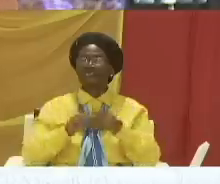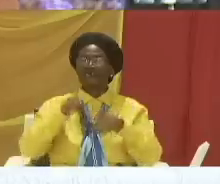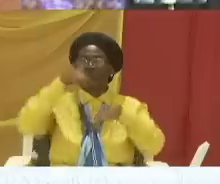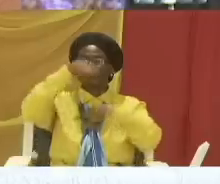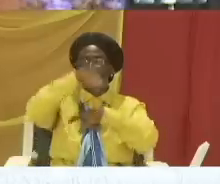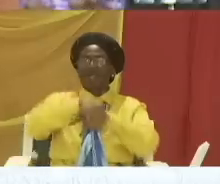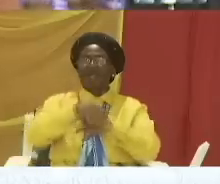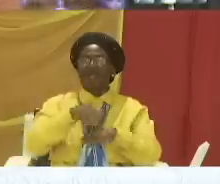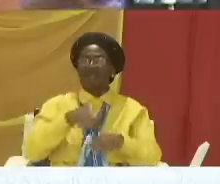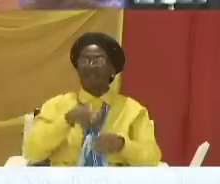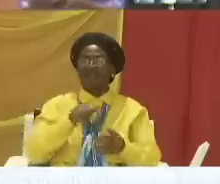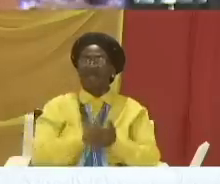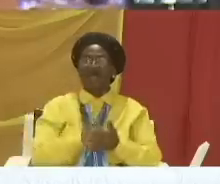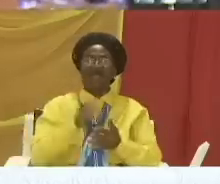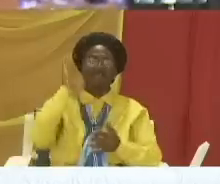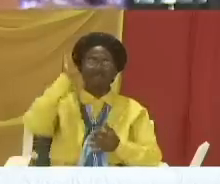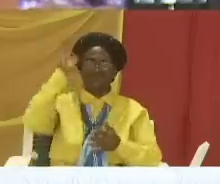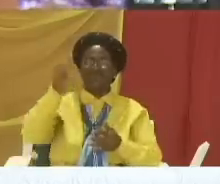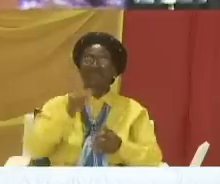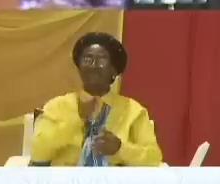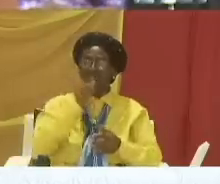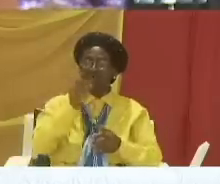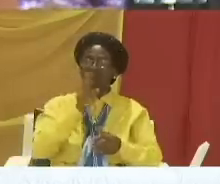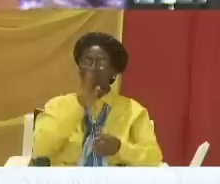and that may not be long,